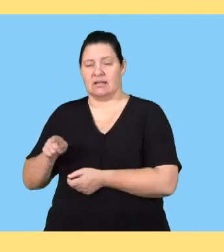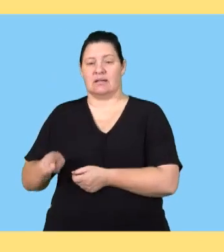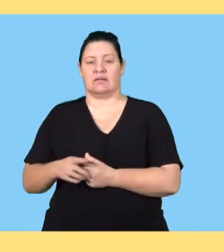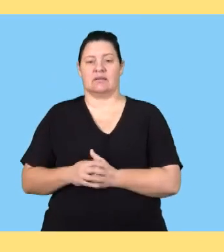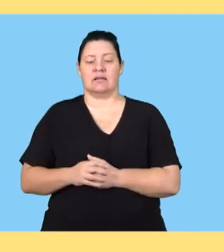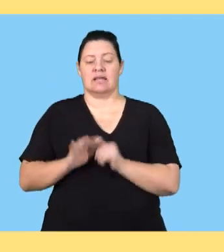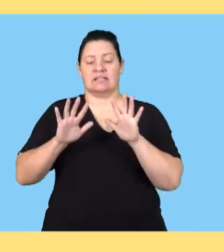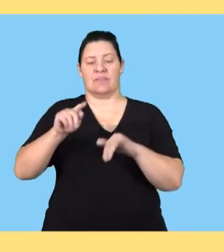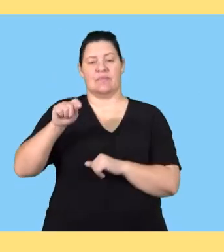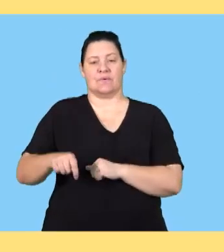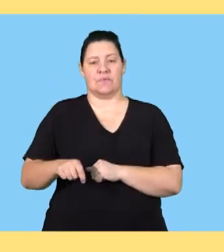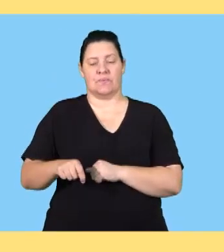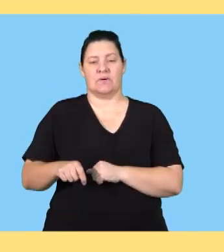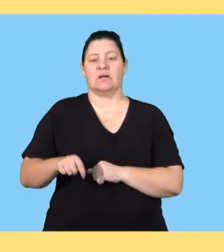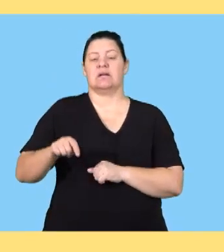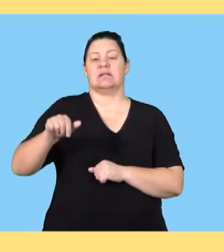accounts,